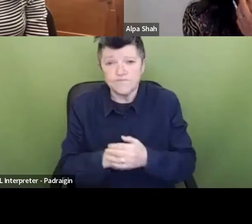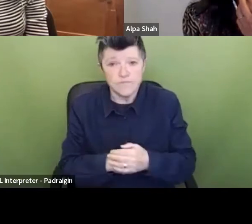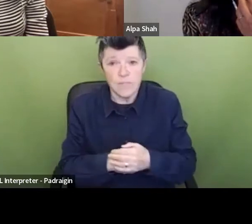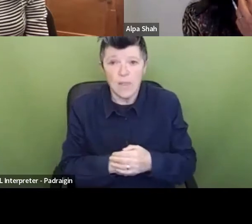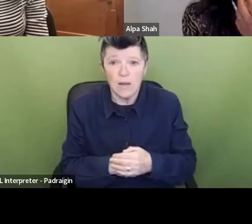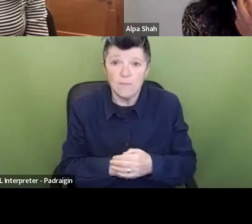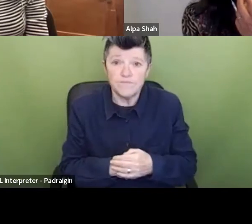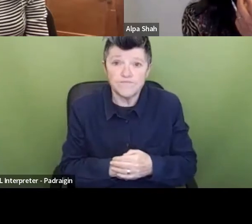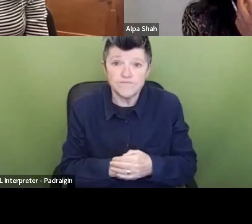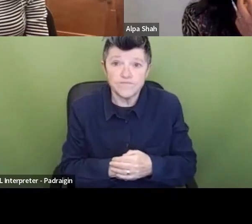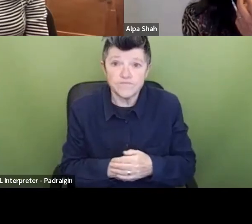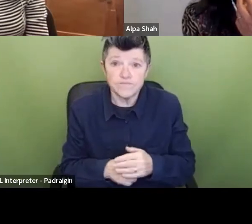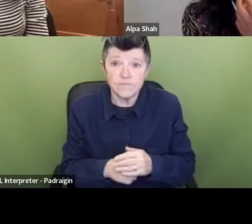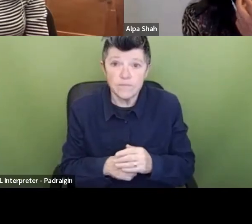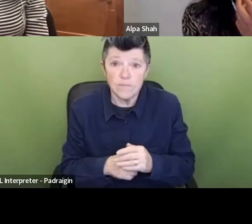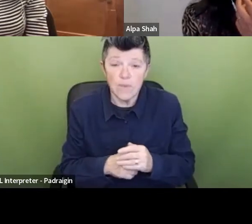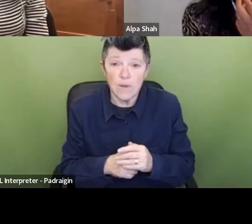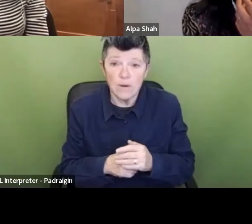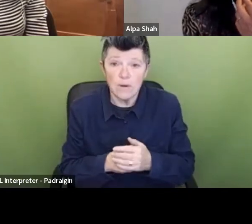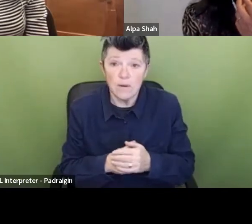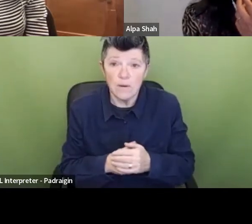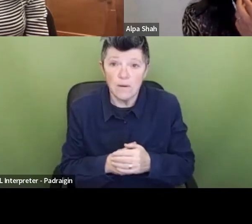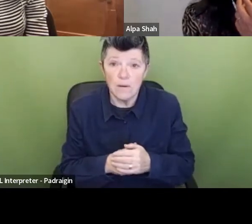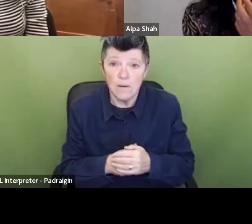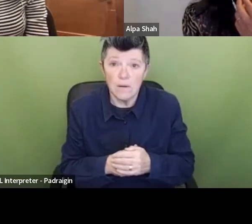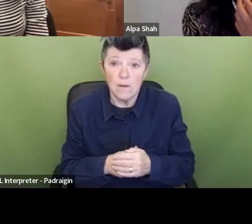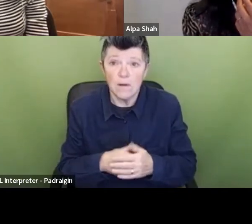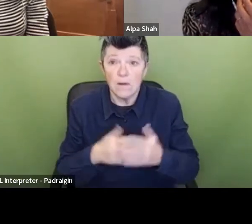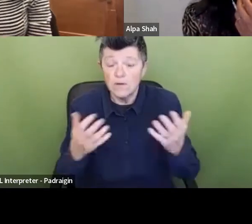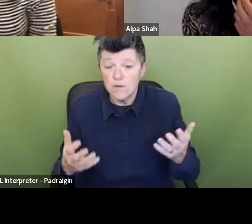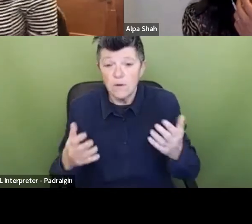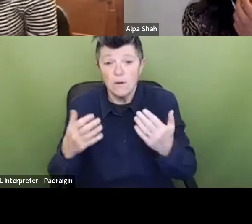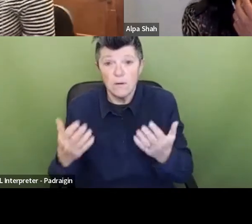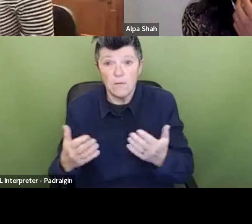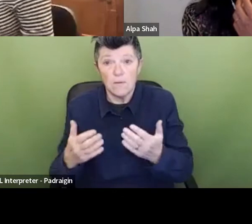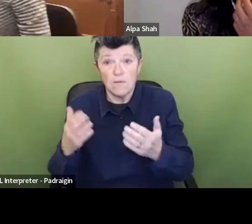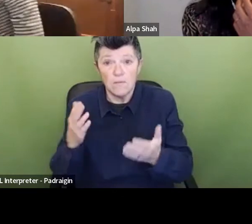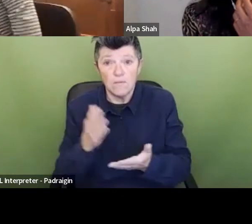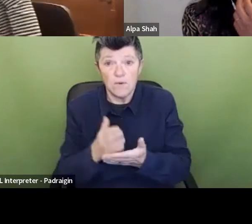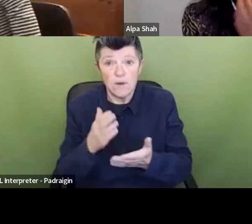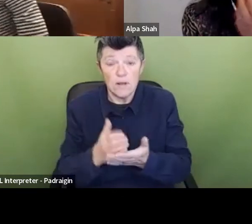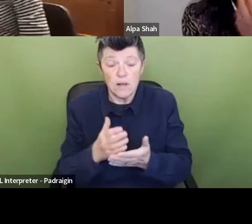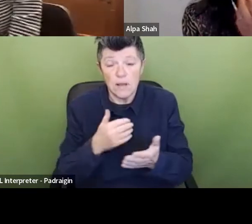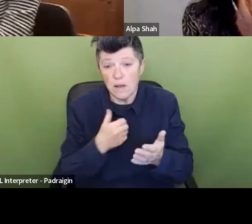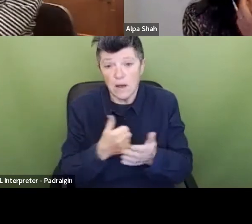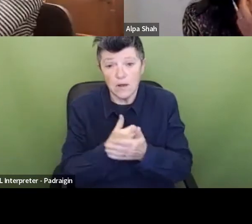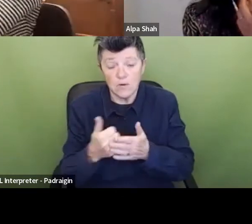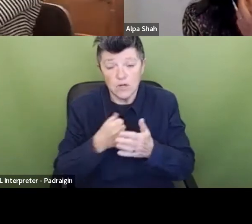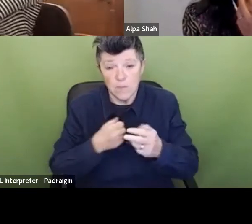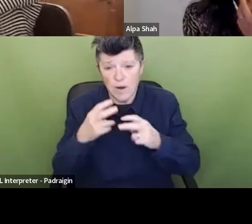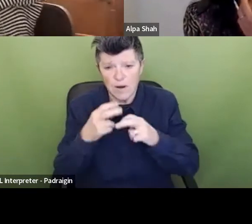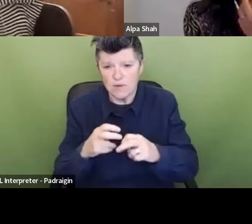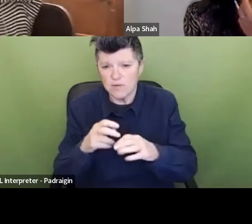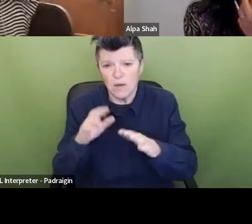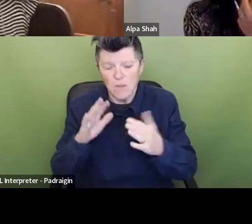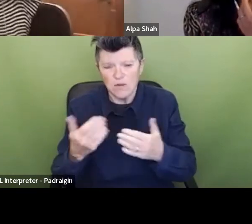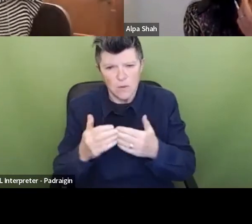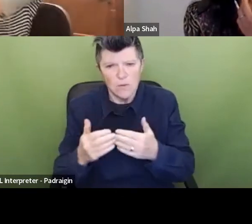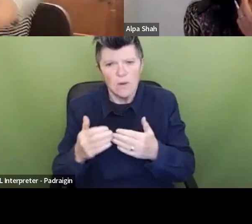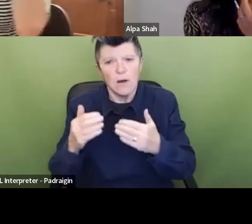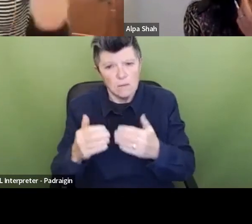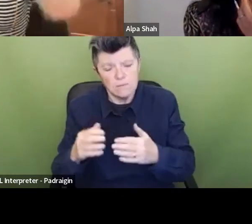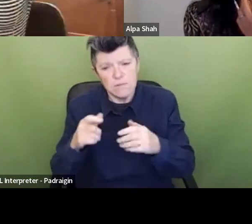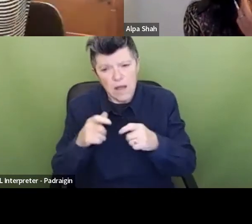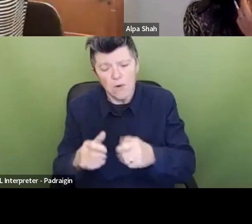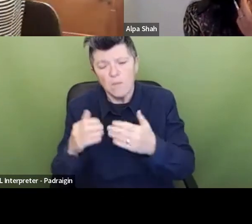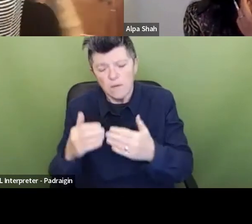here, what could, and this is going one step further than what I usually do in my analysis, what could help here is